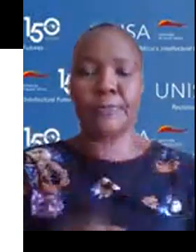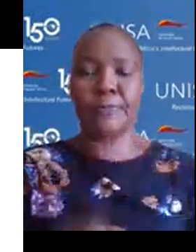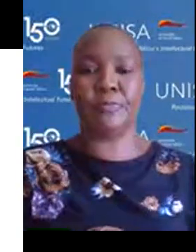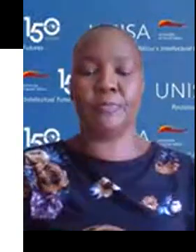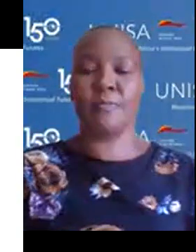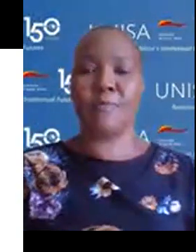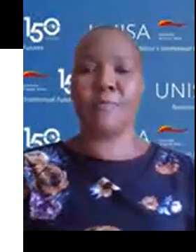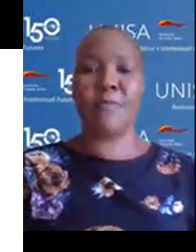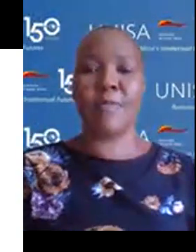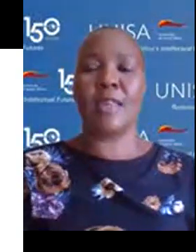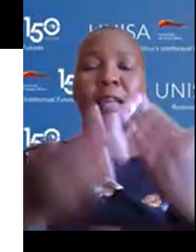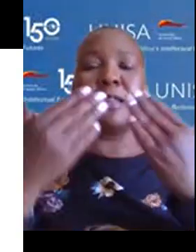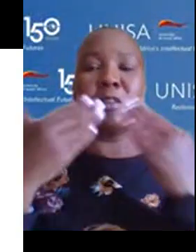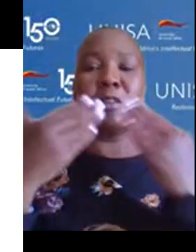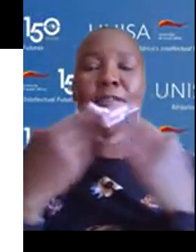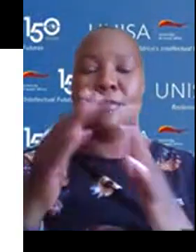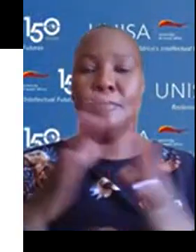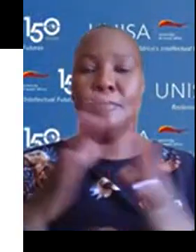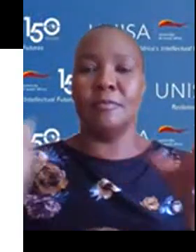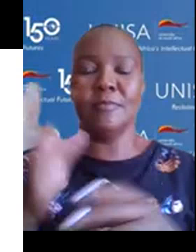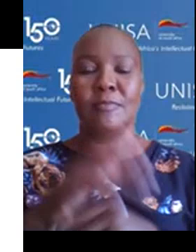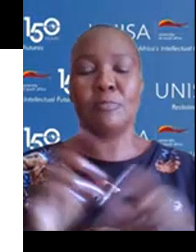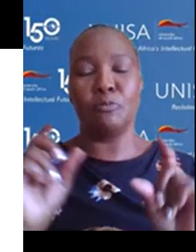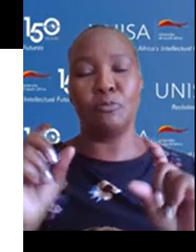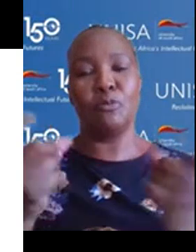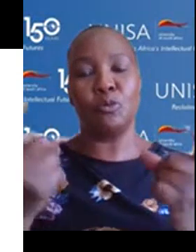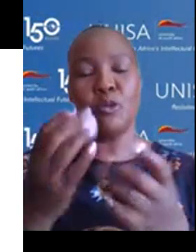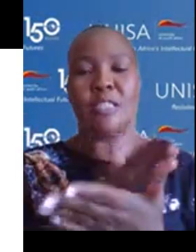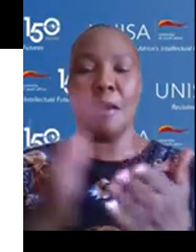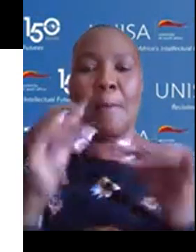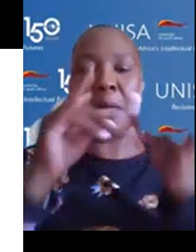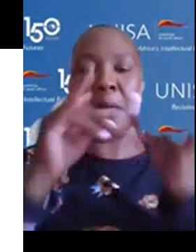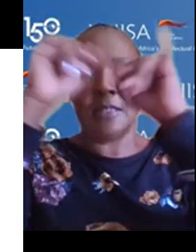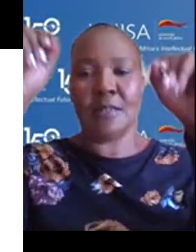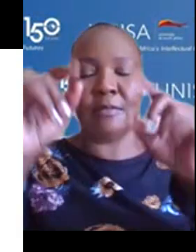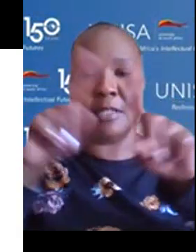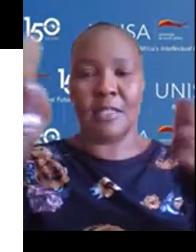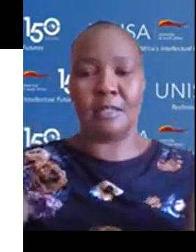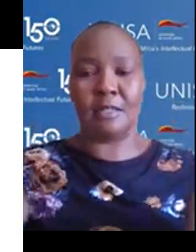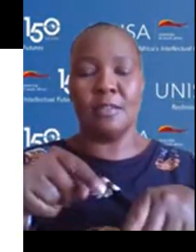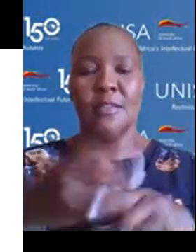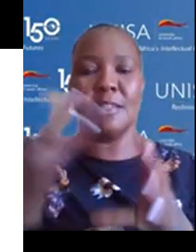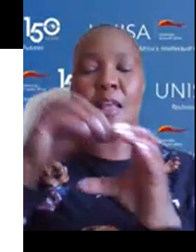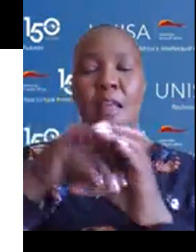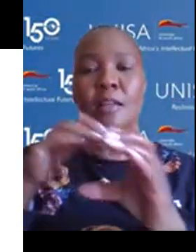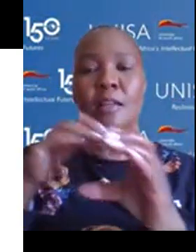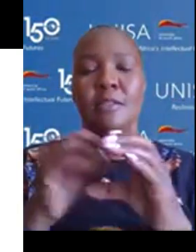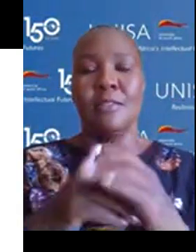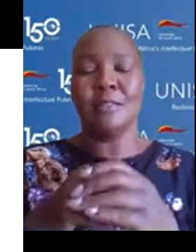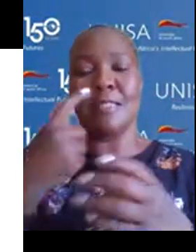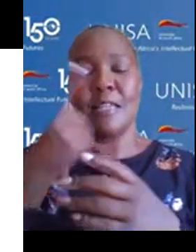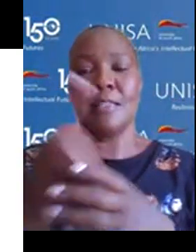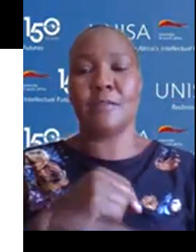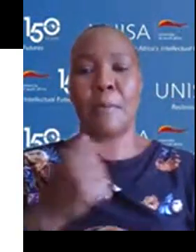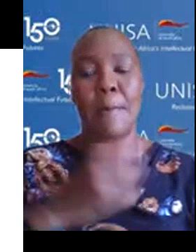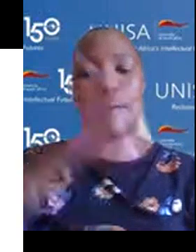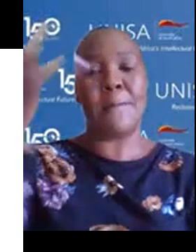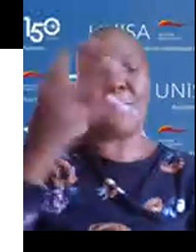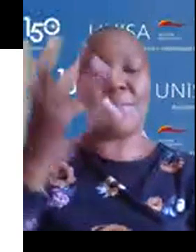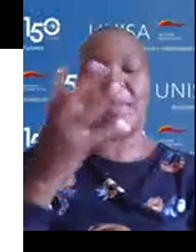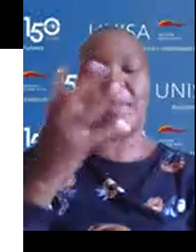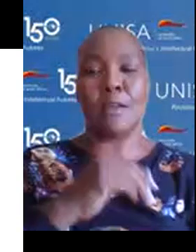All right, thank you so much. All right, let me just quickly share my screen and include the sound. My presentation, guys,